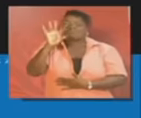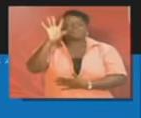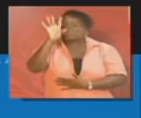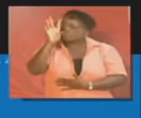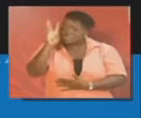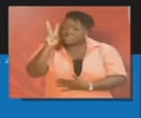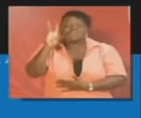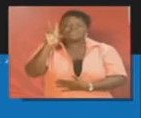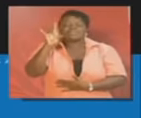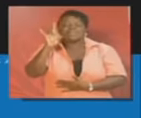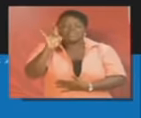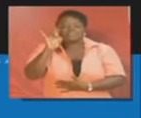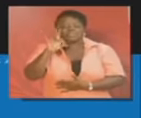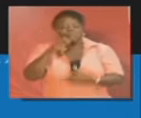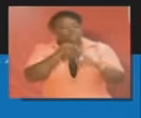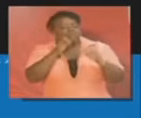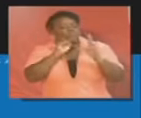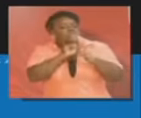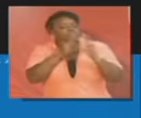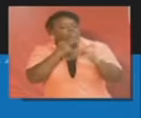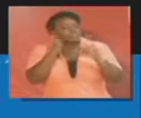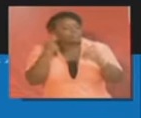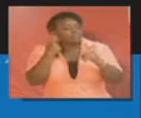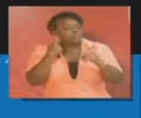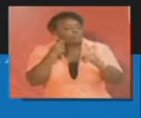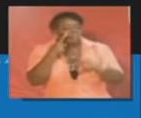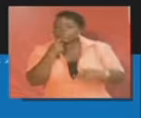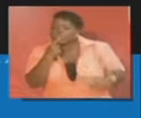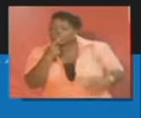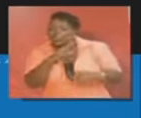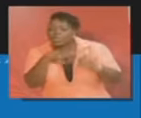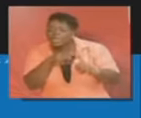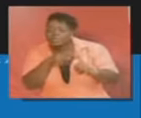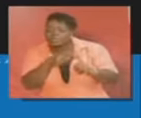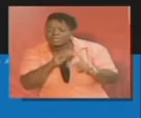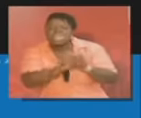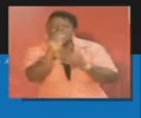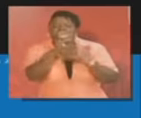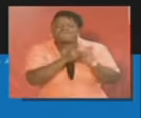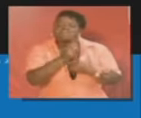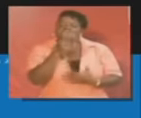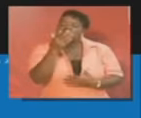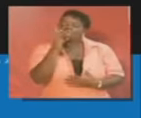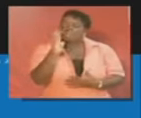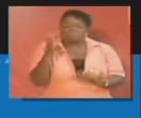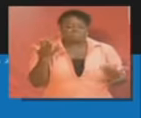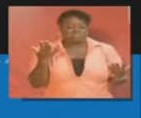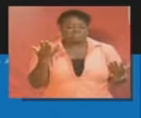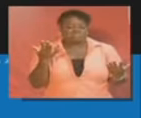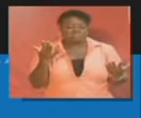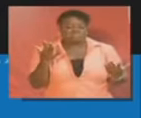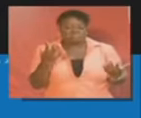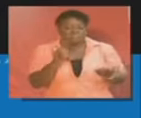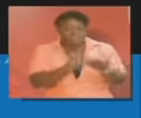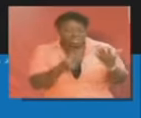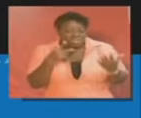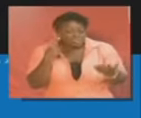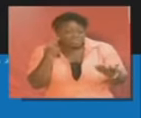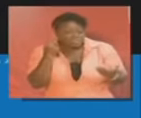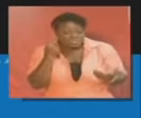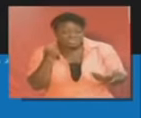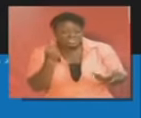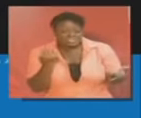April 5th. So I just wanted to find out what is the policy there in reporting from a certain day. Is it that